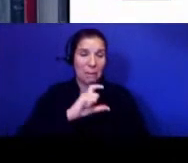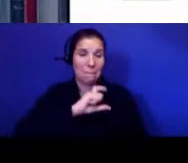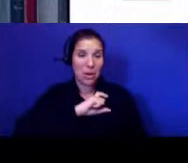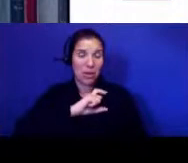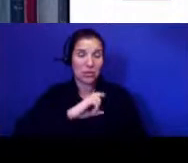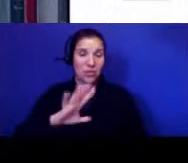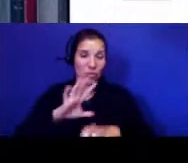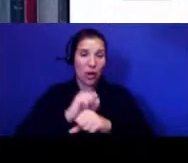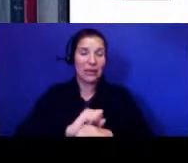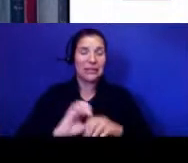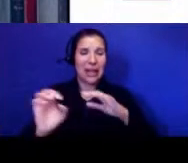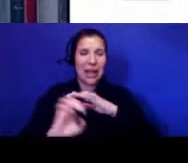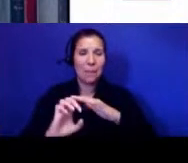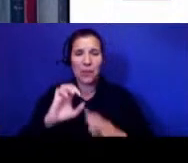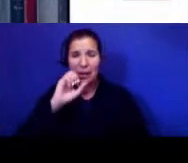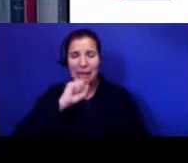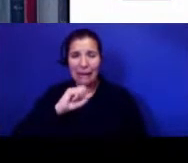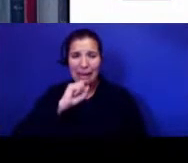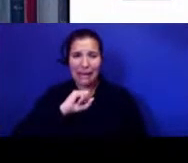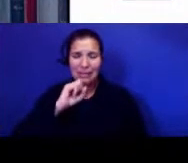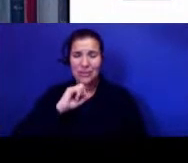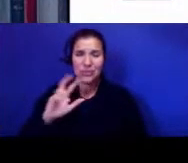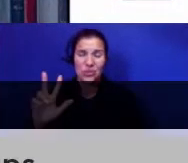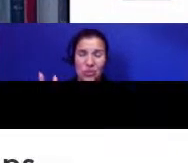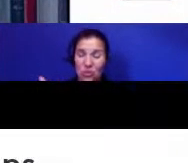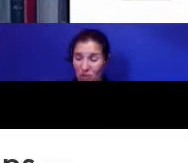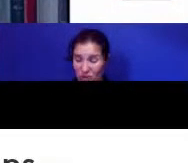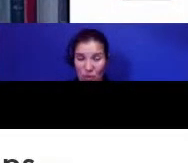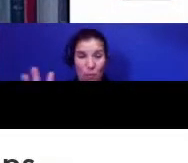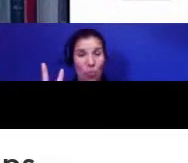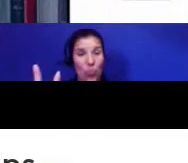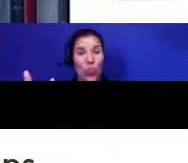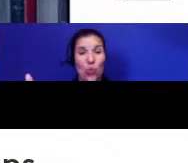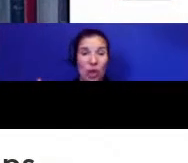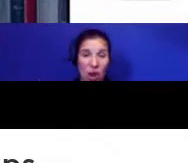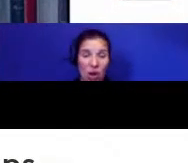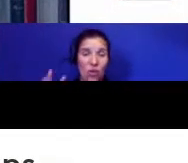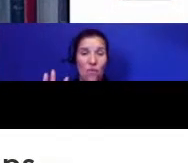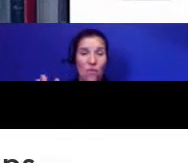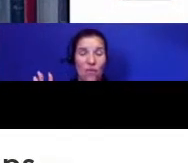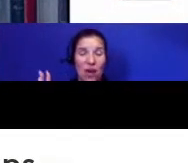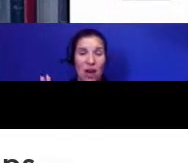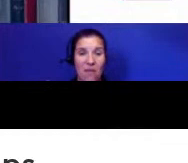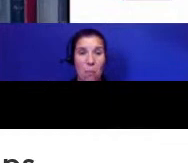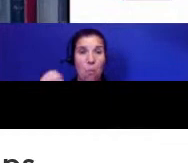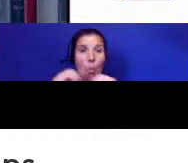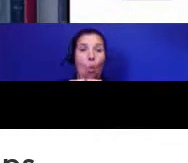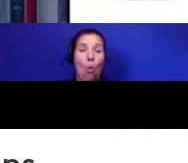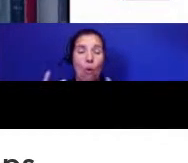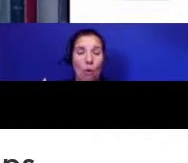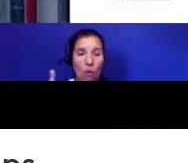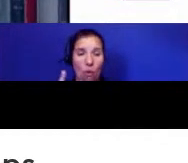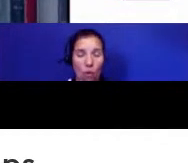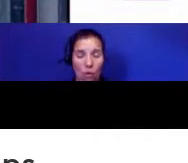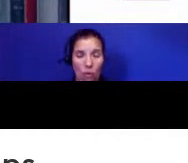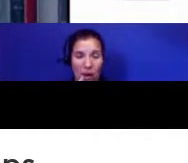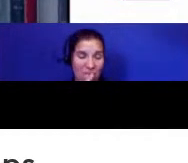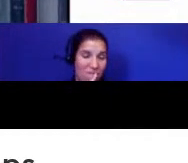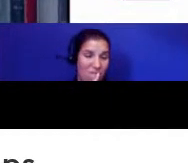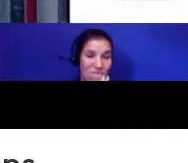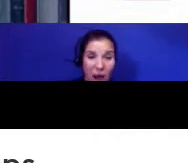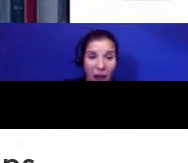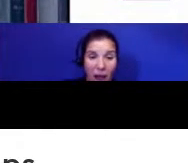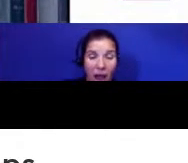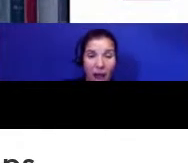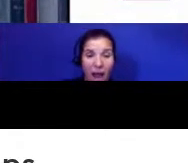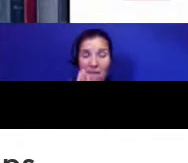arrested elementary-age kids 345 times. That includes arrests of a 5-year-old and